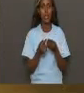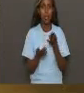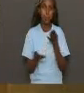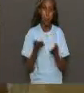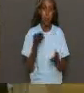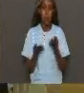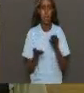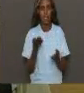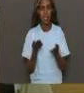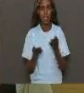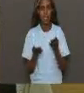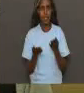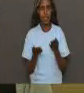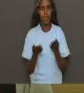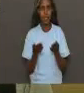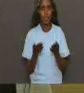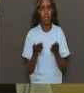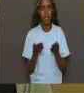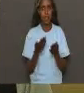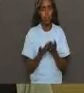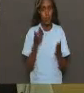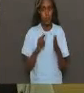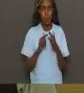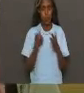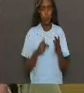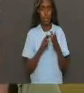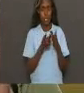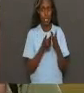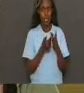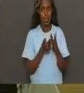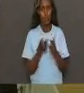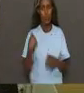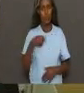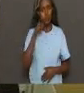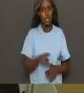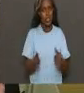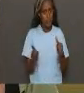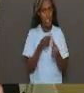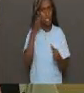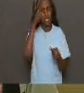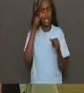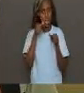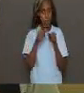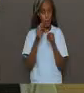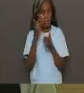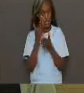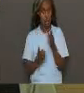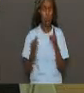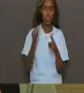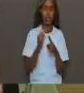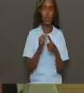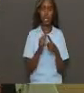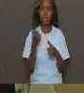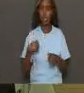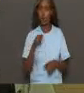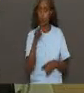probability. Before we begin, we must first remember some of the words we